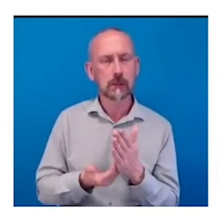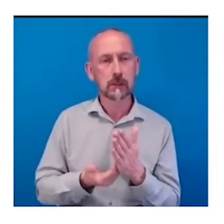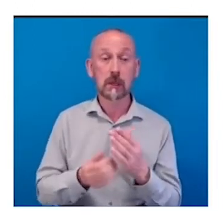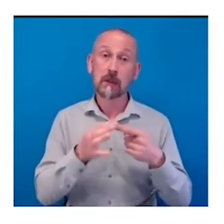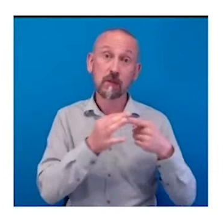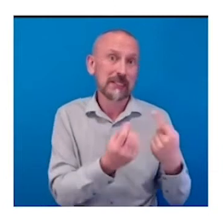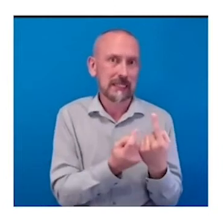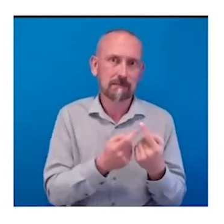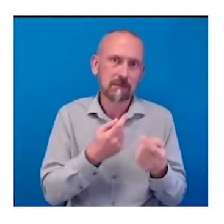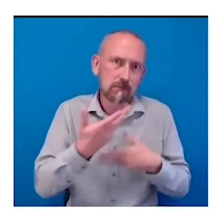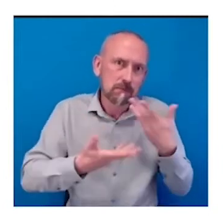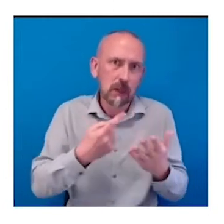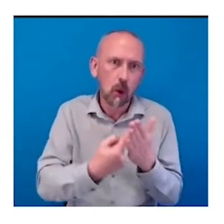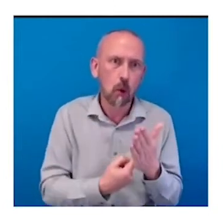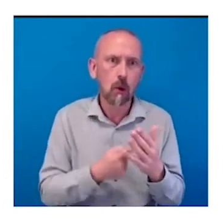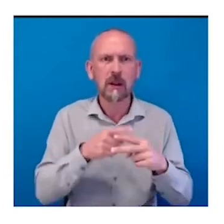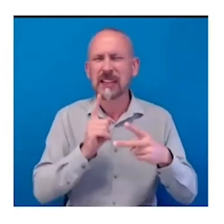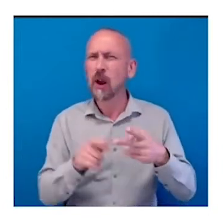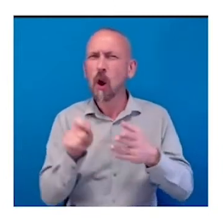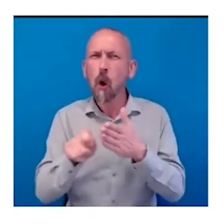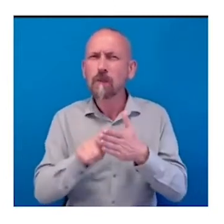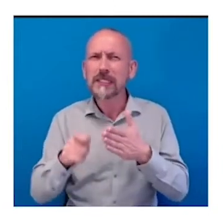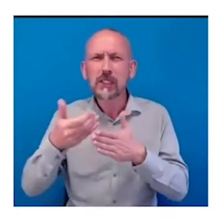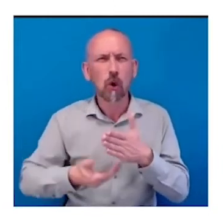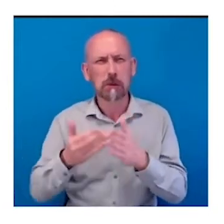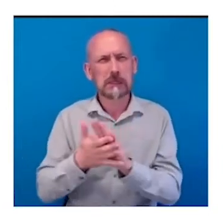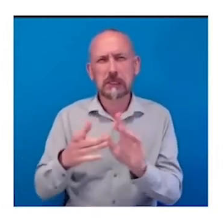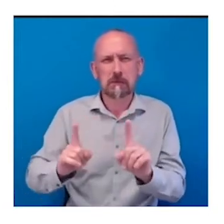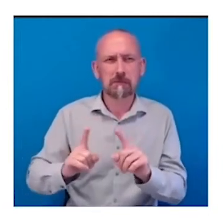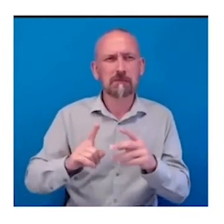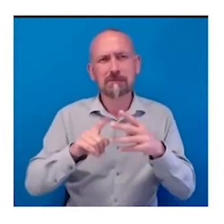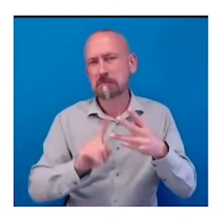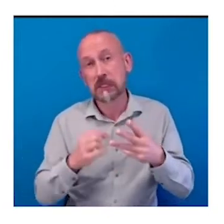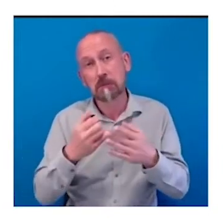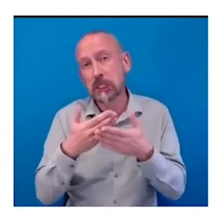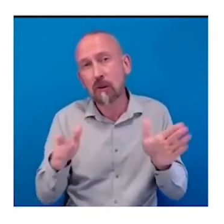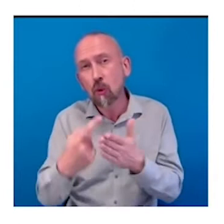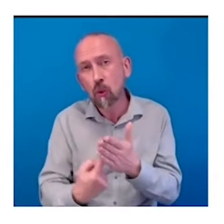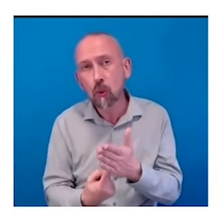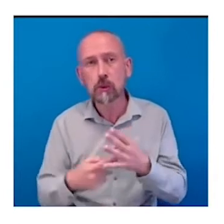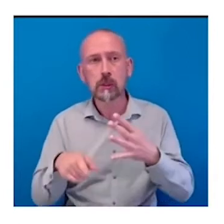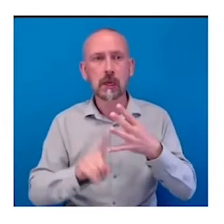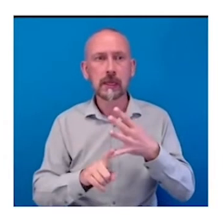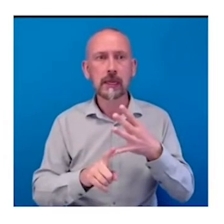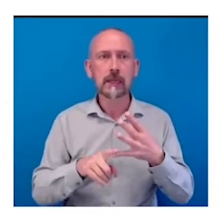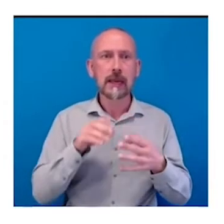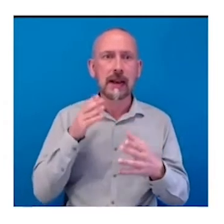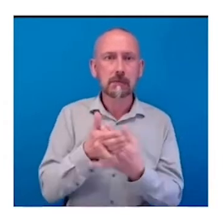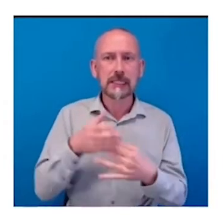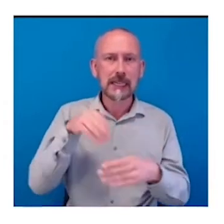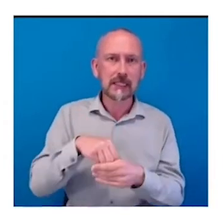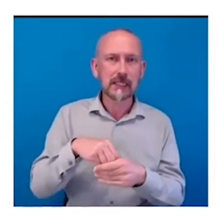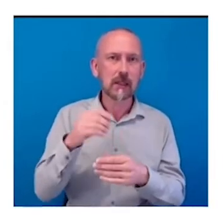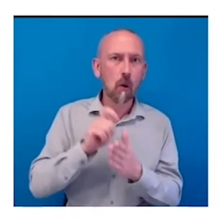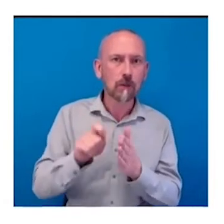the general rules around Office documents, and then accessibility within Office software itself. So to cover